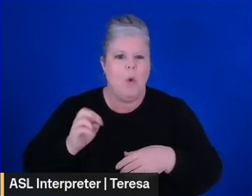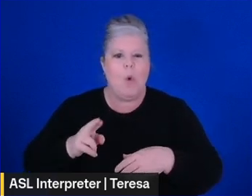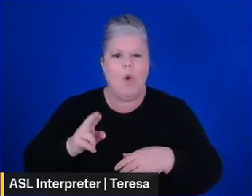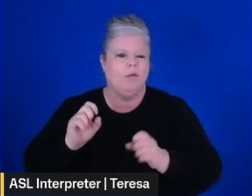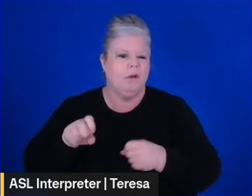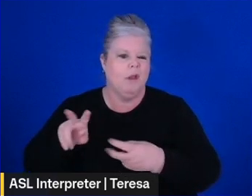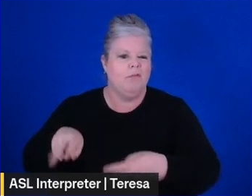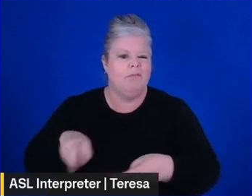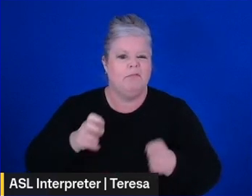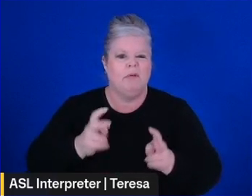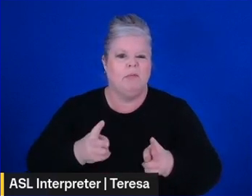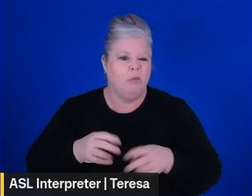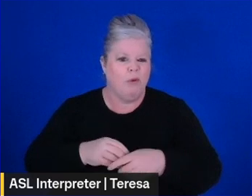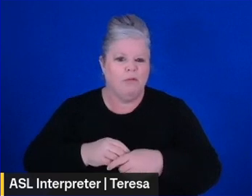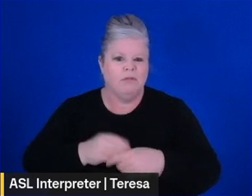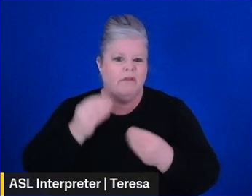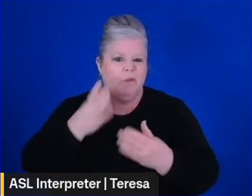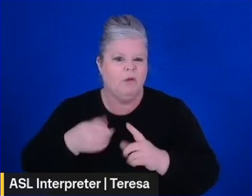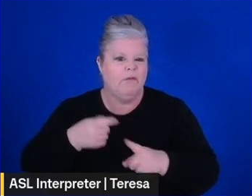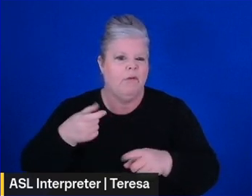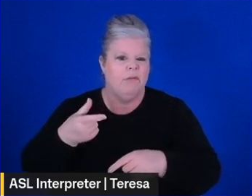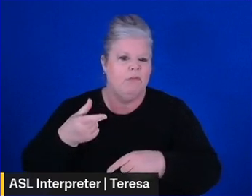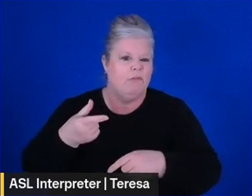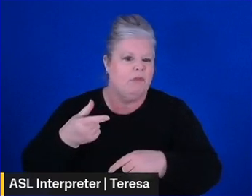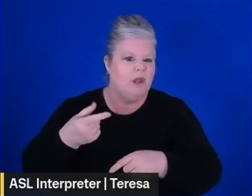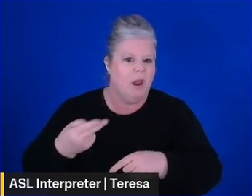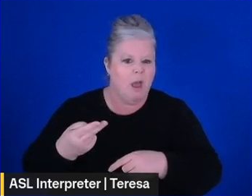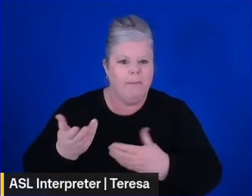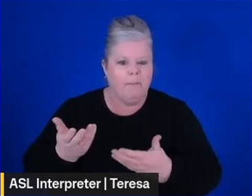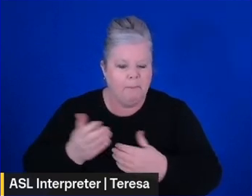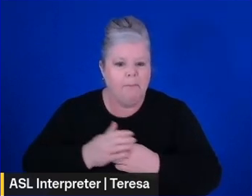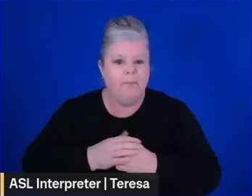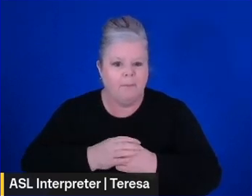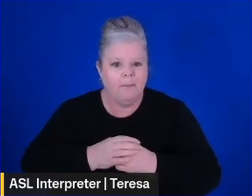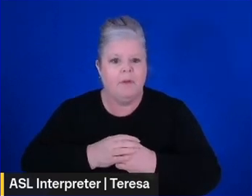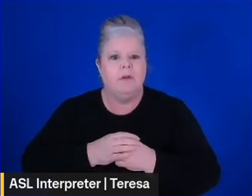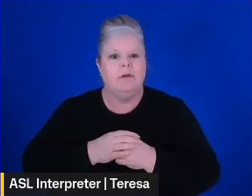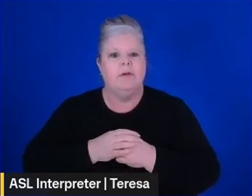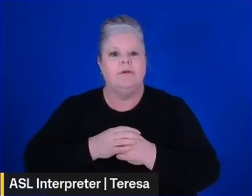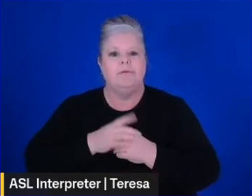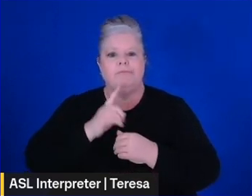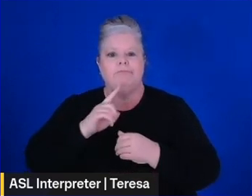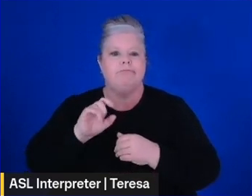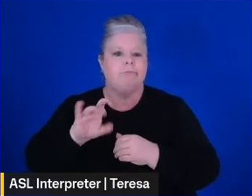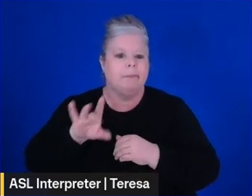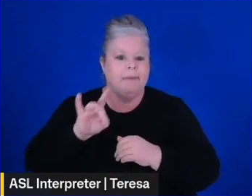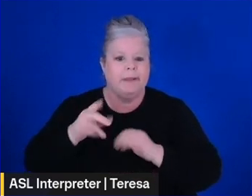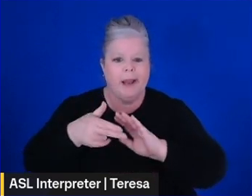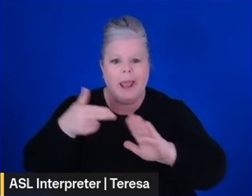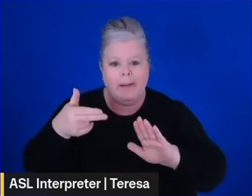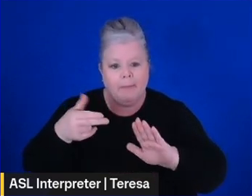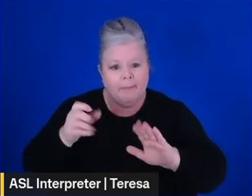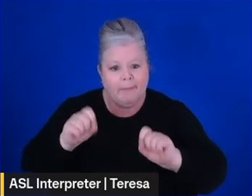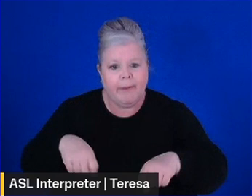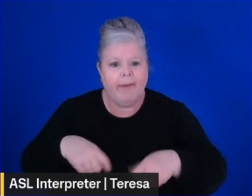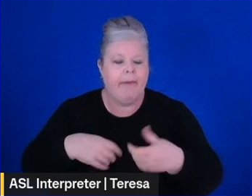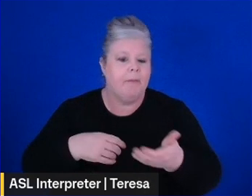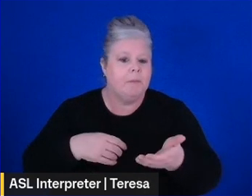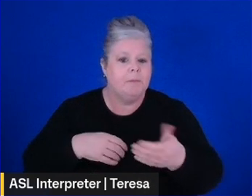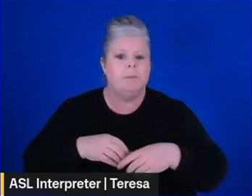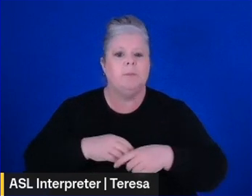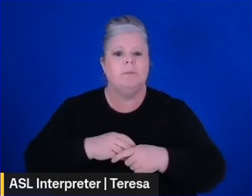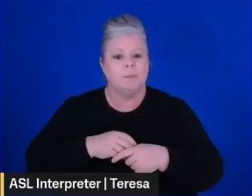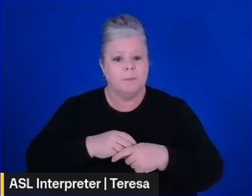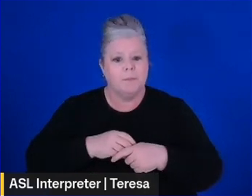from the GitHub repository. You can also mark the template with some label. I